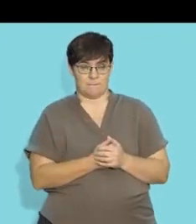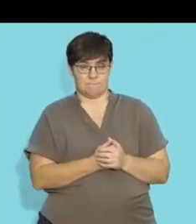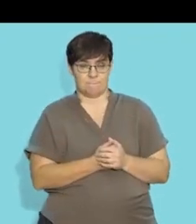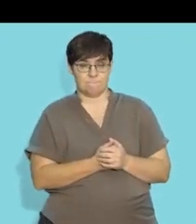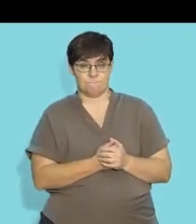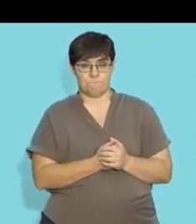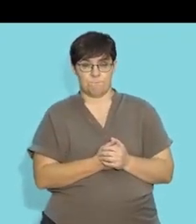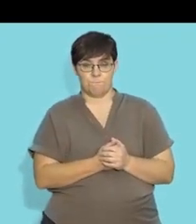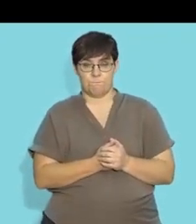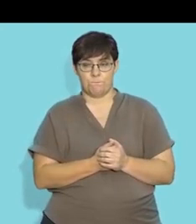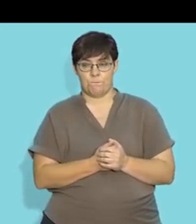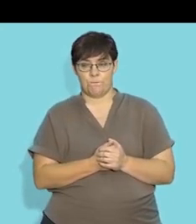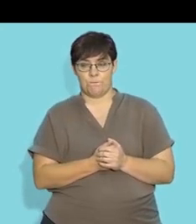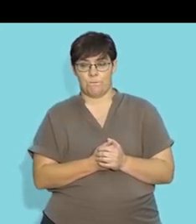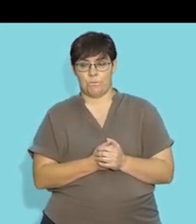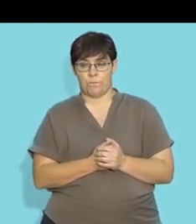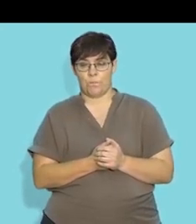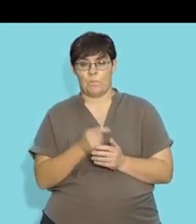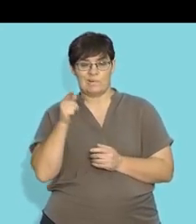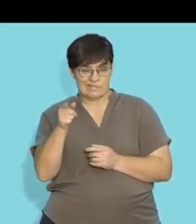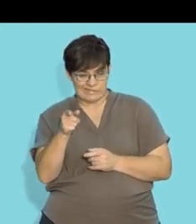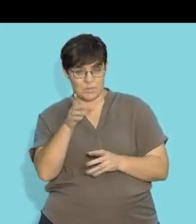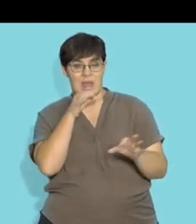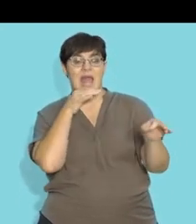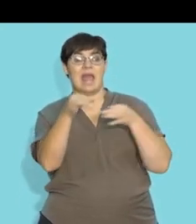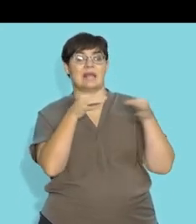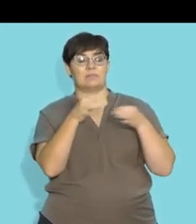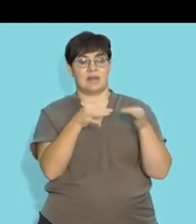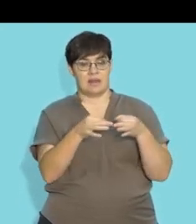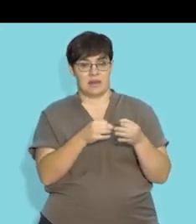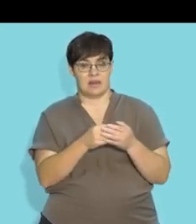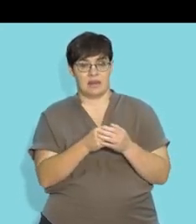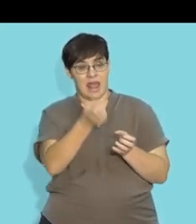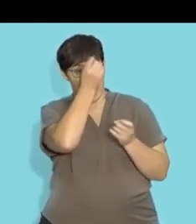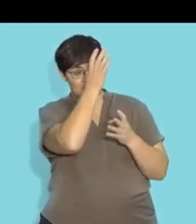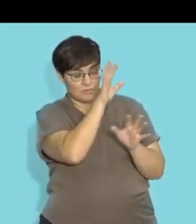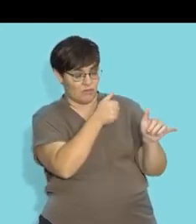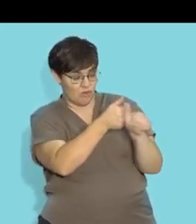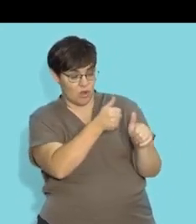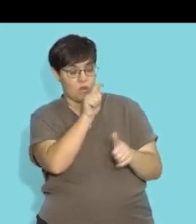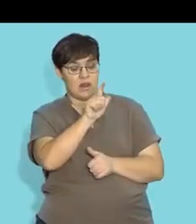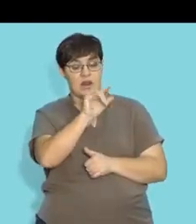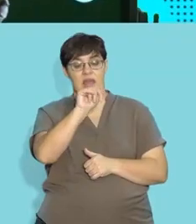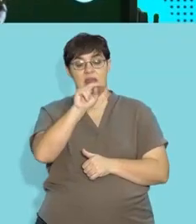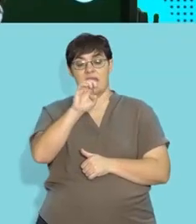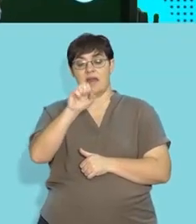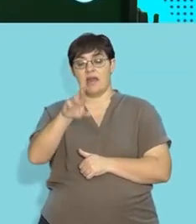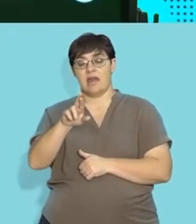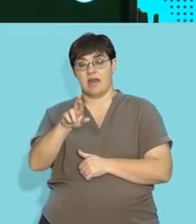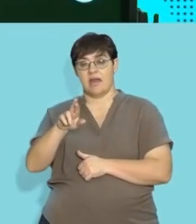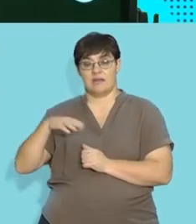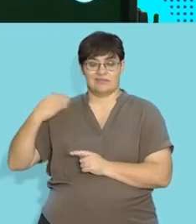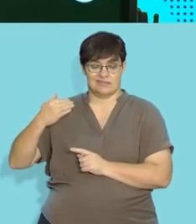fit. But I didn't say this is a line of best fit. I was him explaining where the data follow a linear trend.